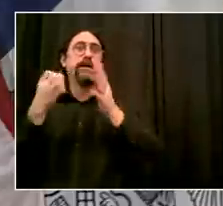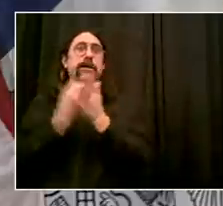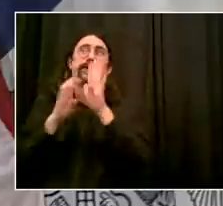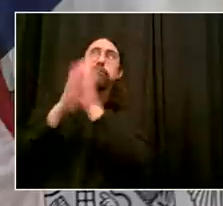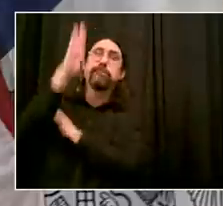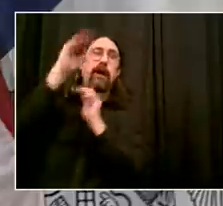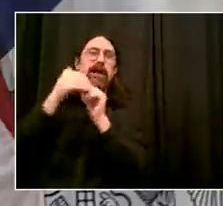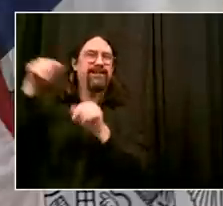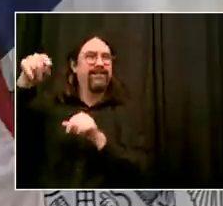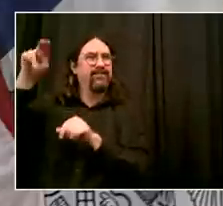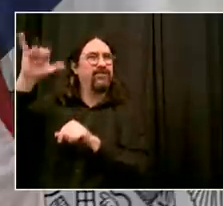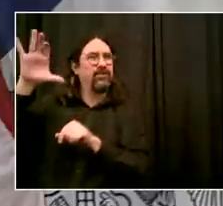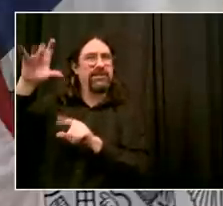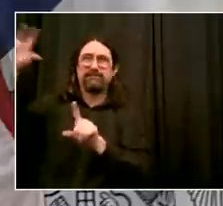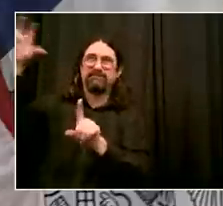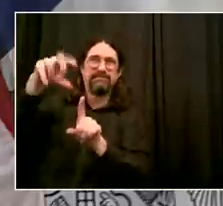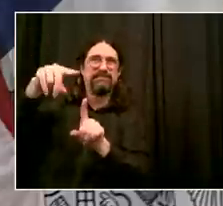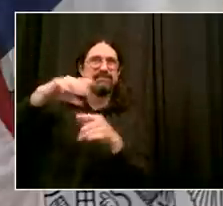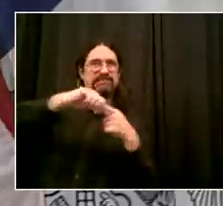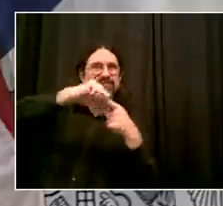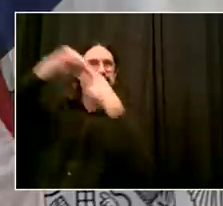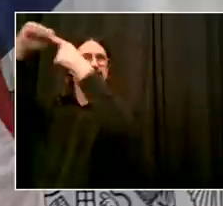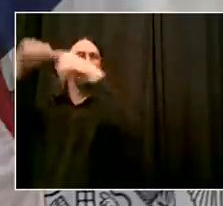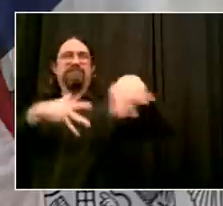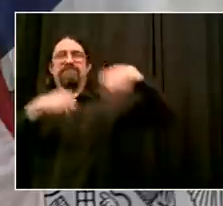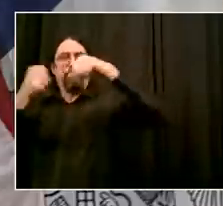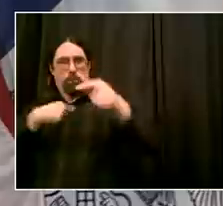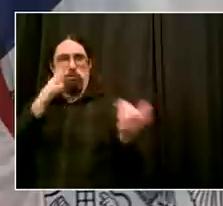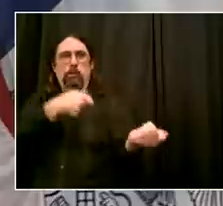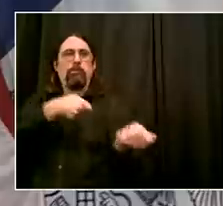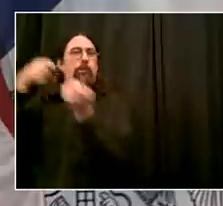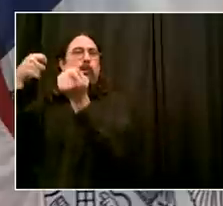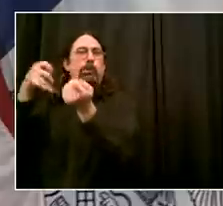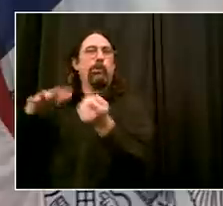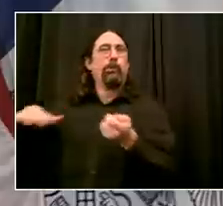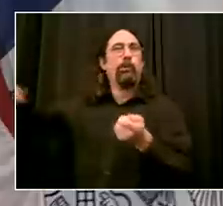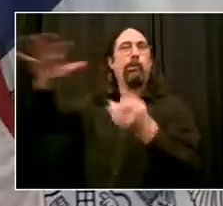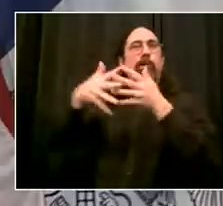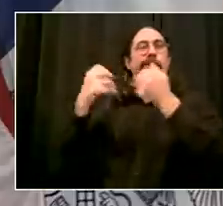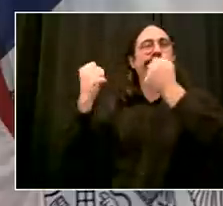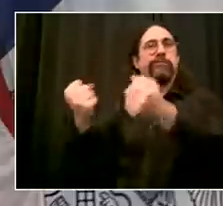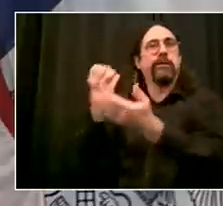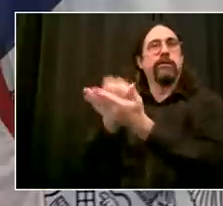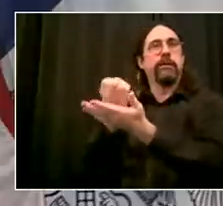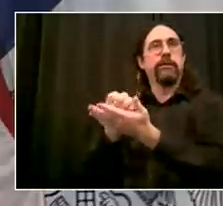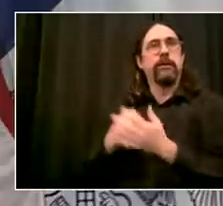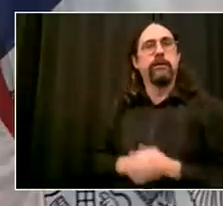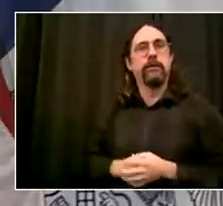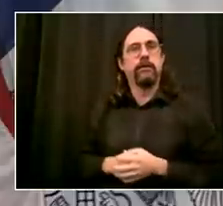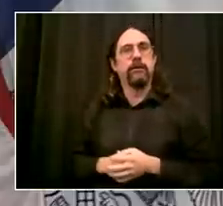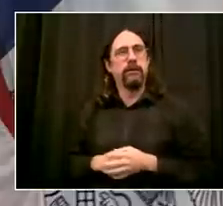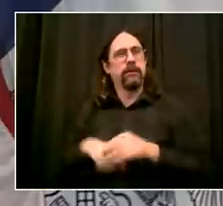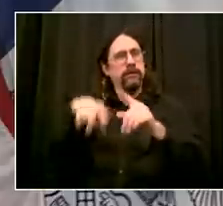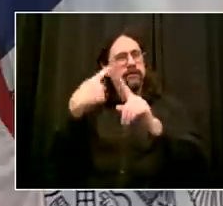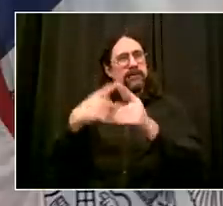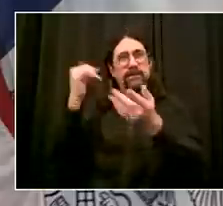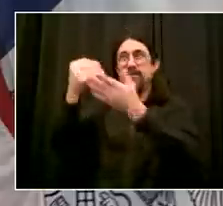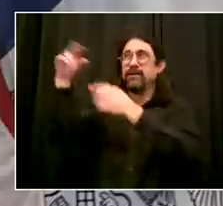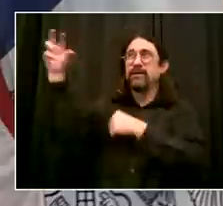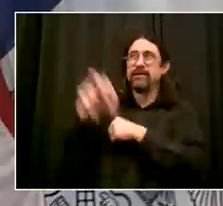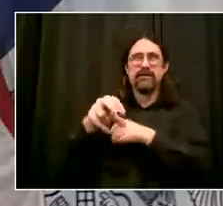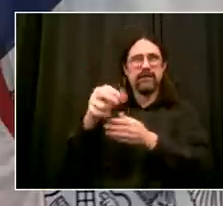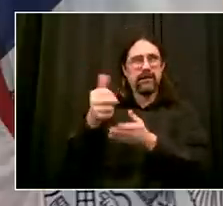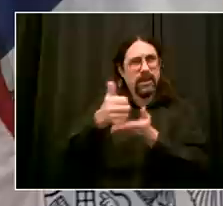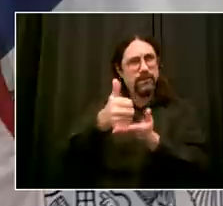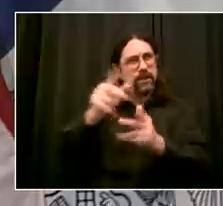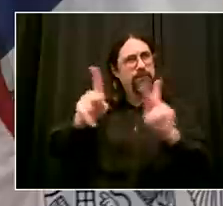times. Also, we deserve our fair share. We've never gotten it for half a century or more. We should get